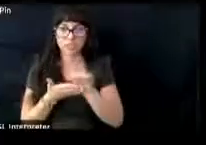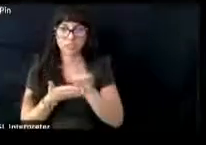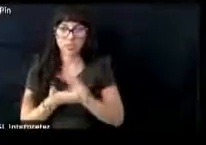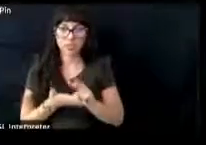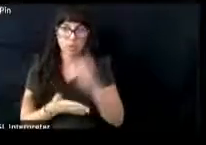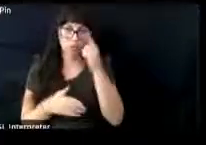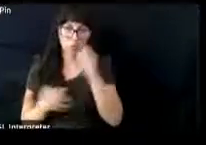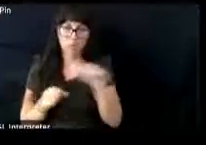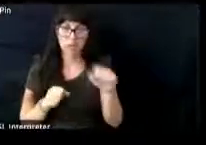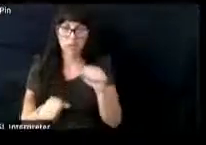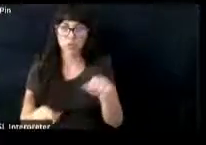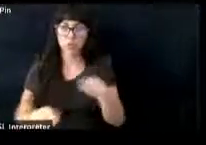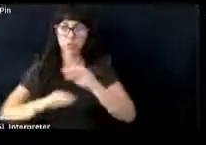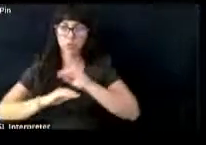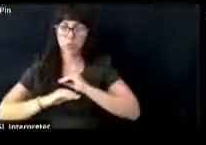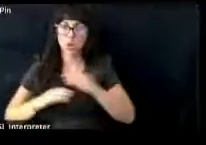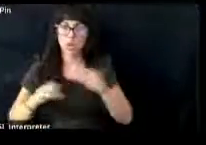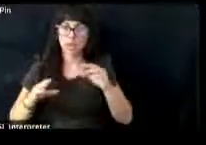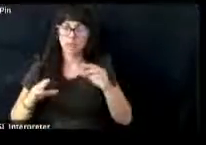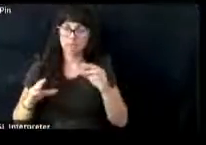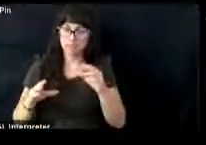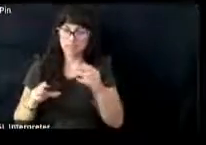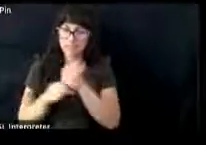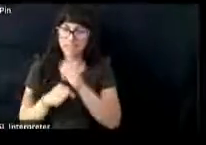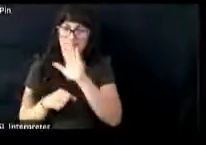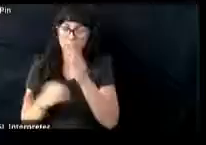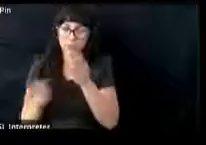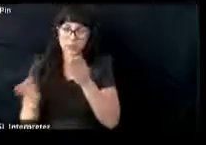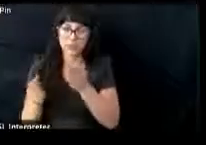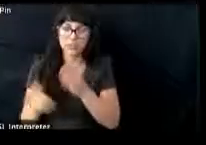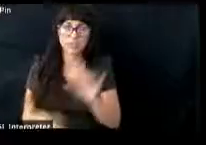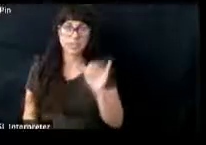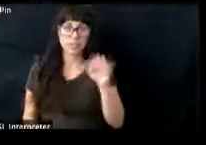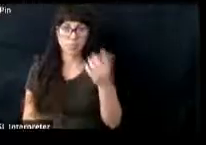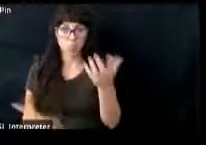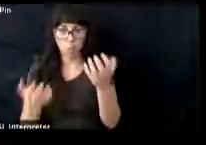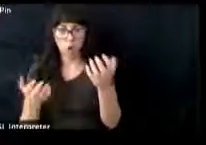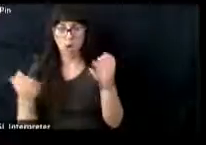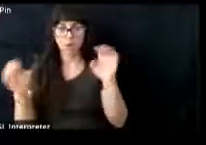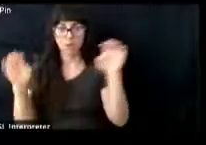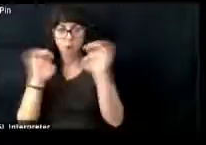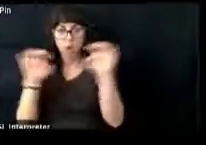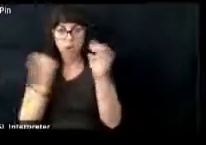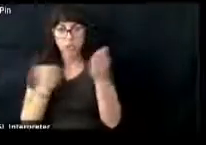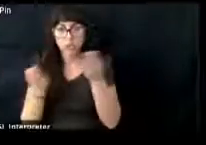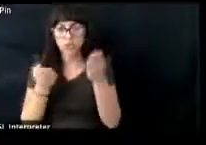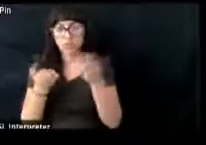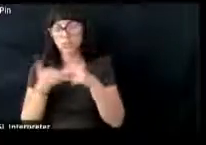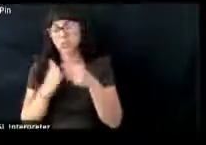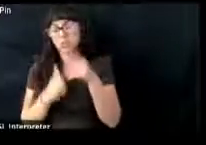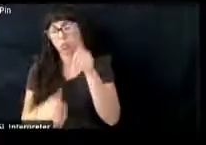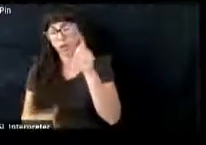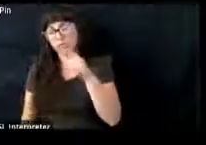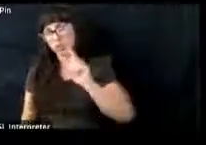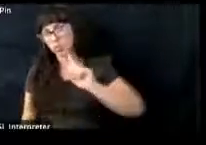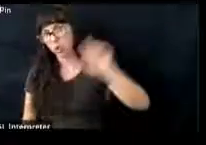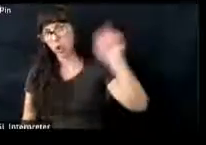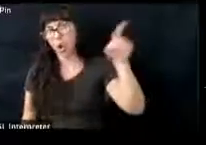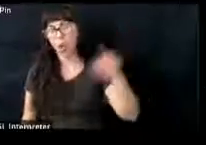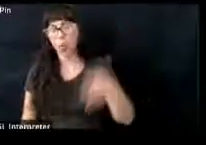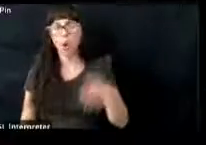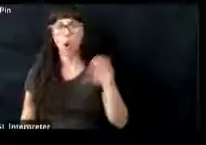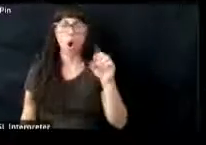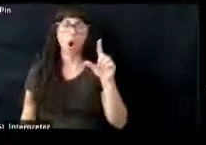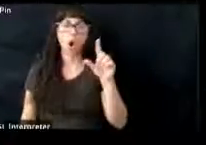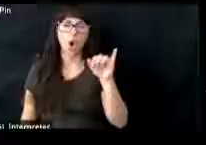able to qualify for services. And if you want to receive emergency services, then you have to go to the Olive View